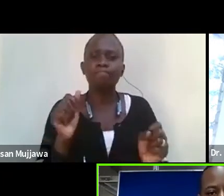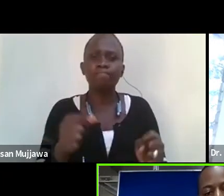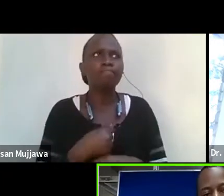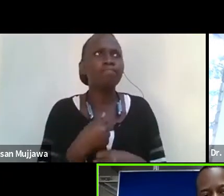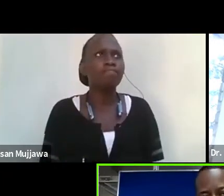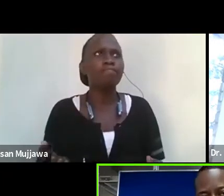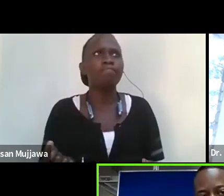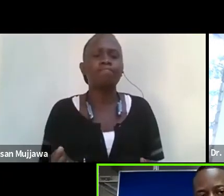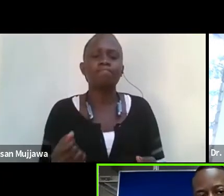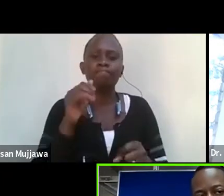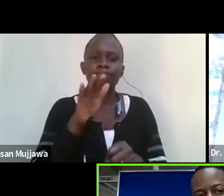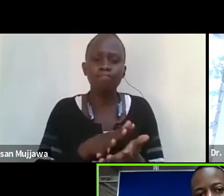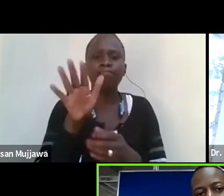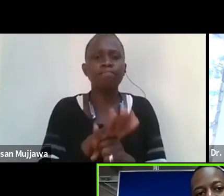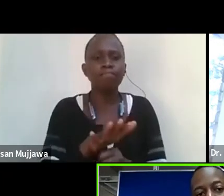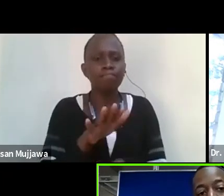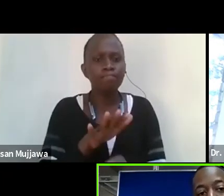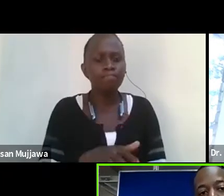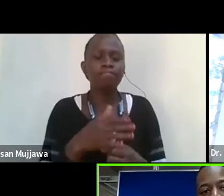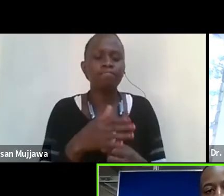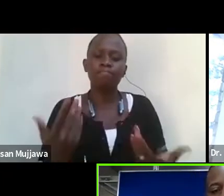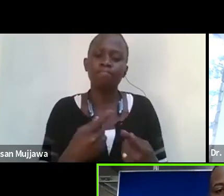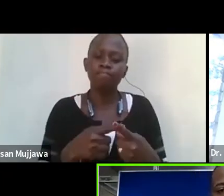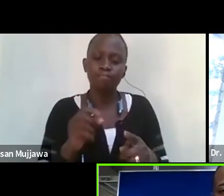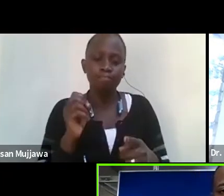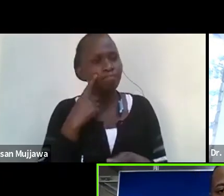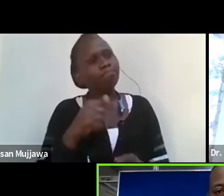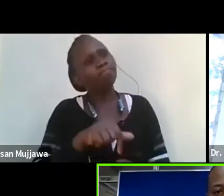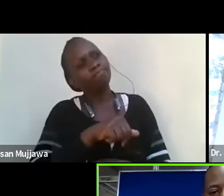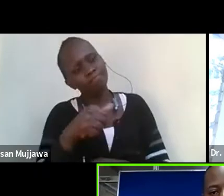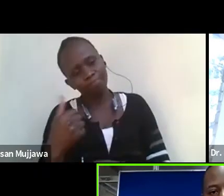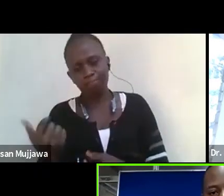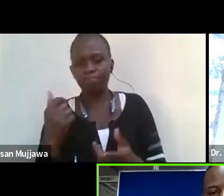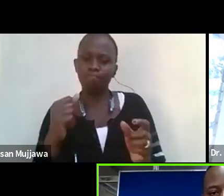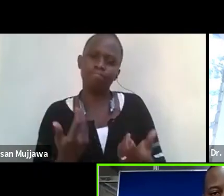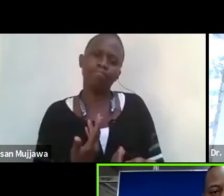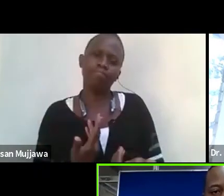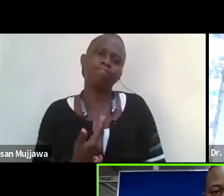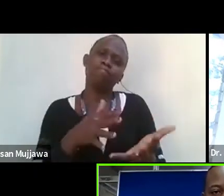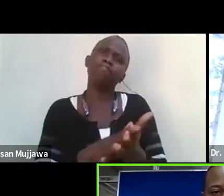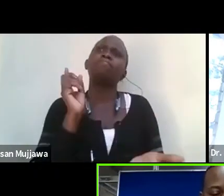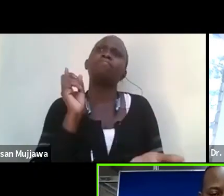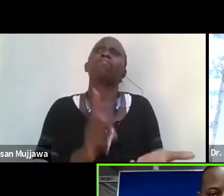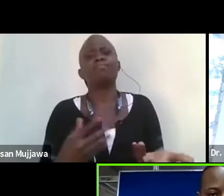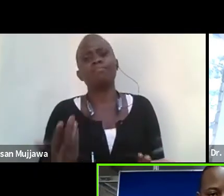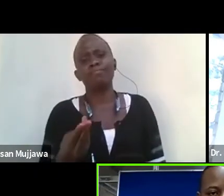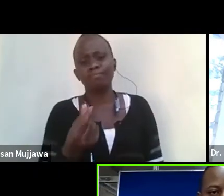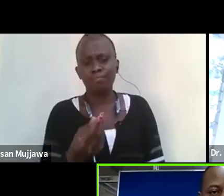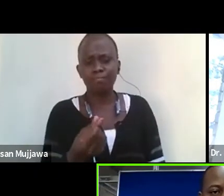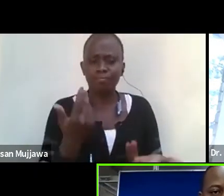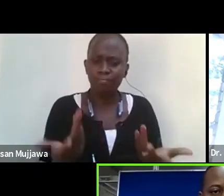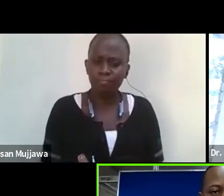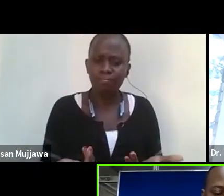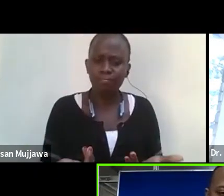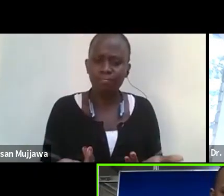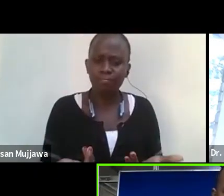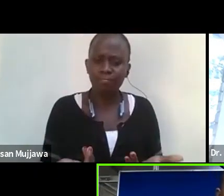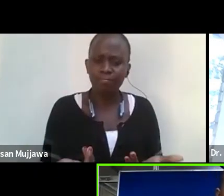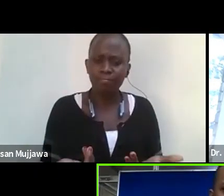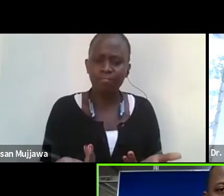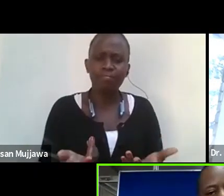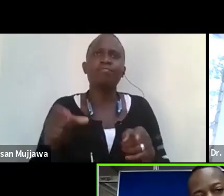But even when you look at it on the flip side, they don't even have what to spend because of the increase in the standards of living